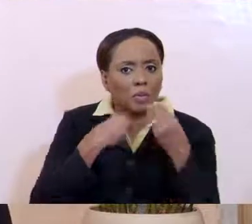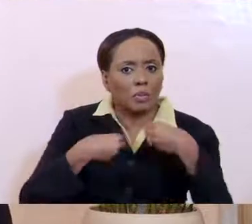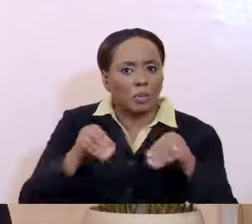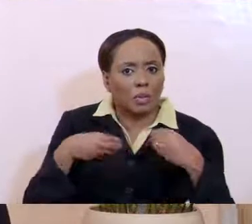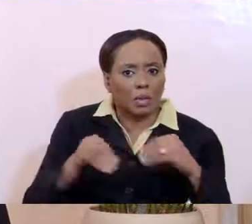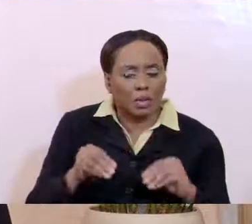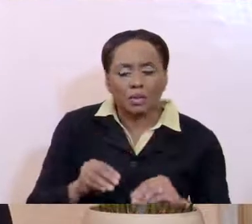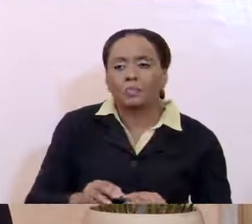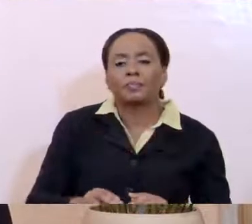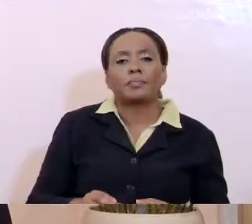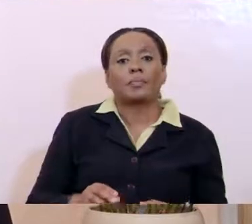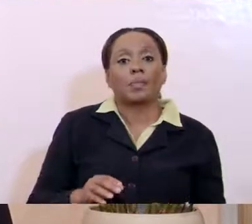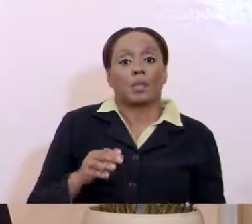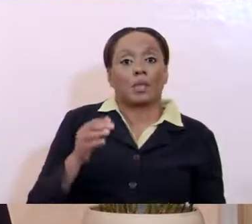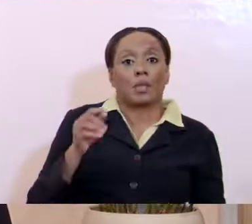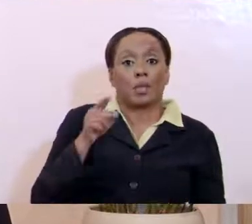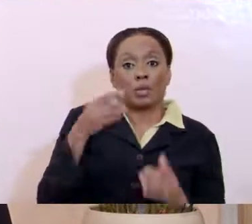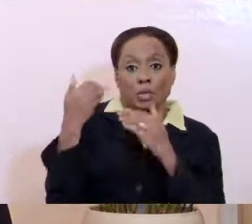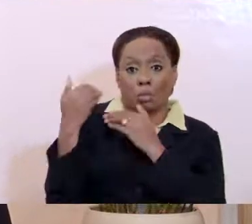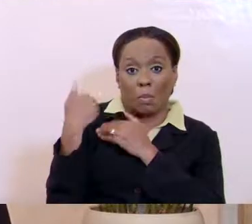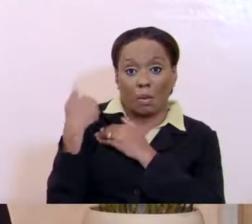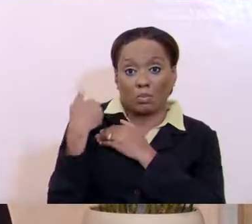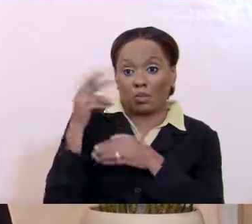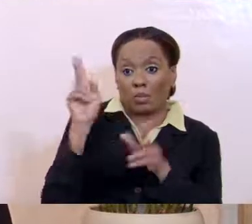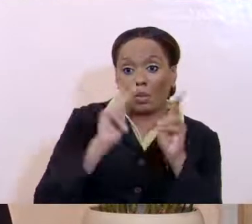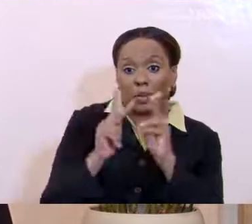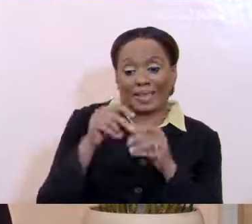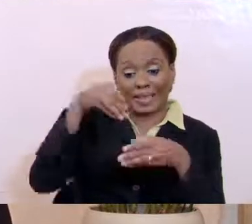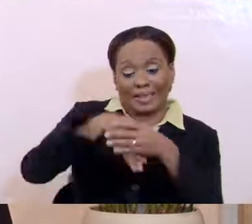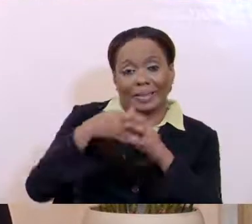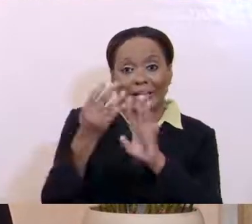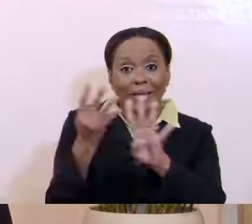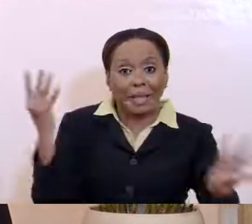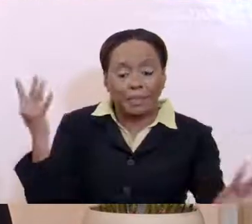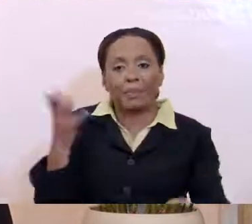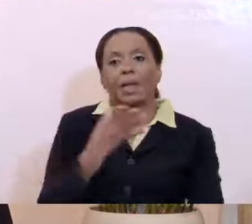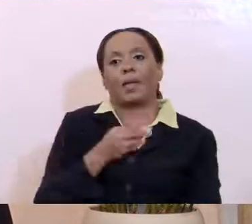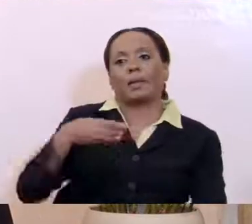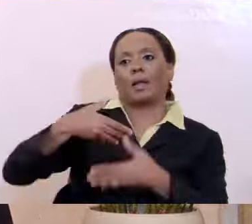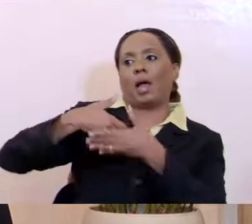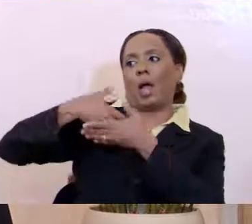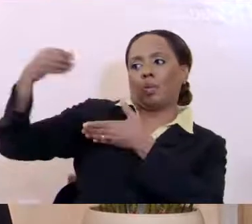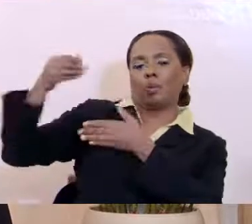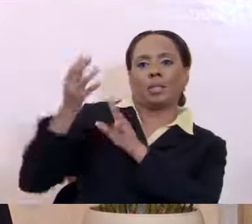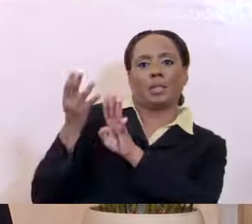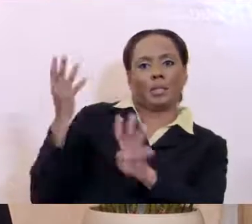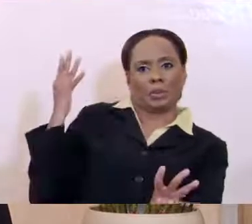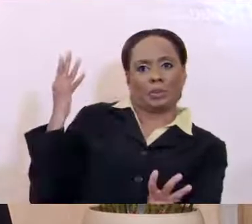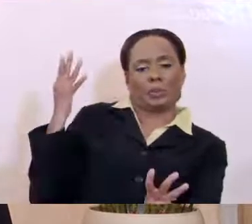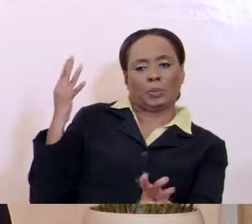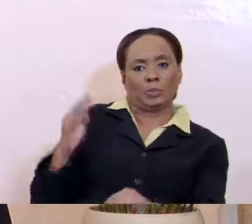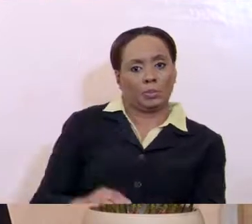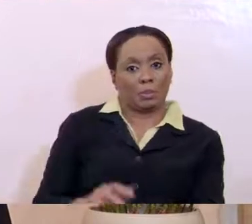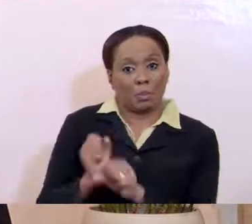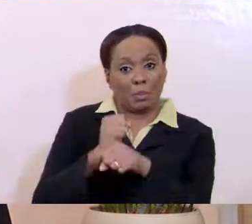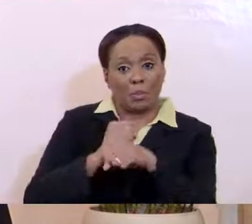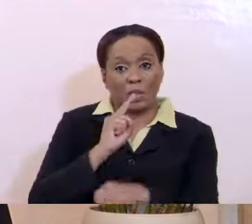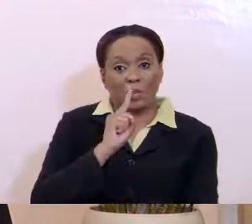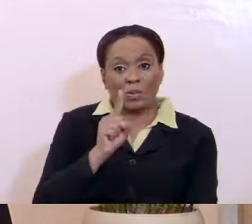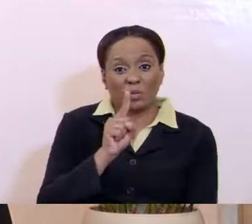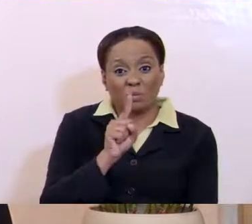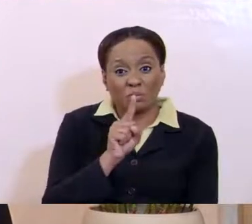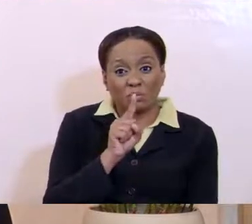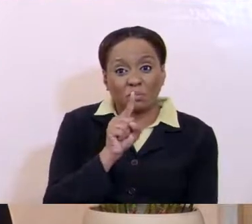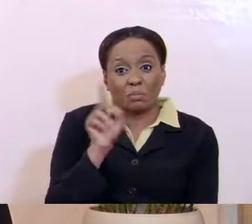people who are lined up on the outside, the obligation is on you squarely to make sure that those people